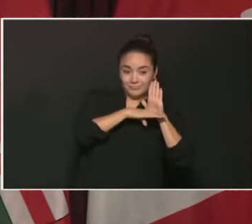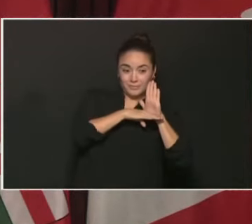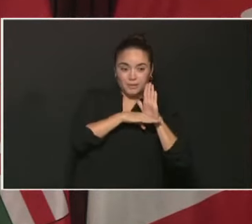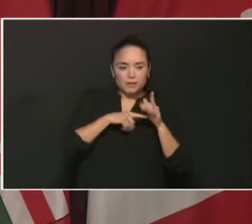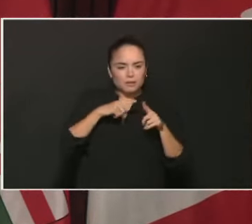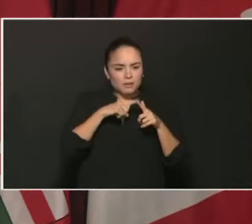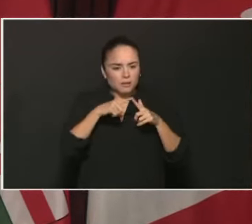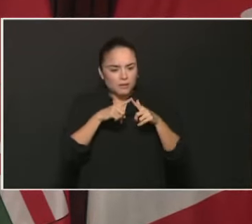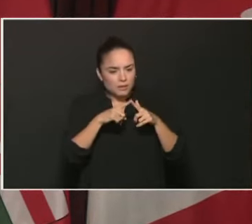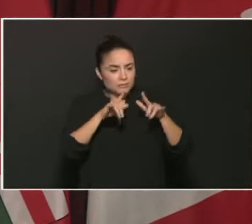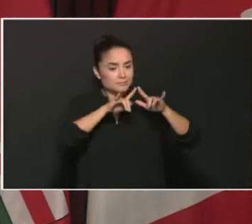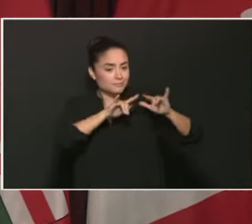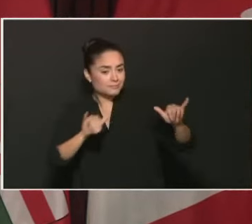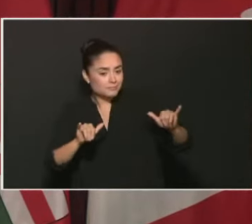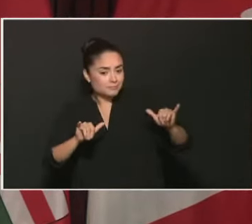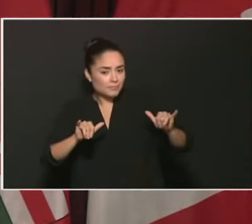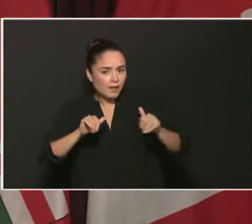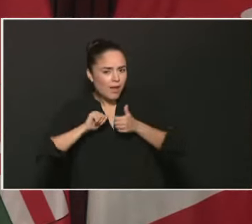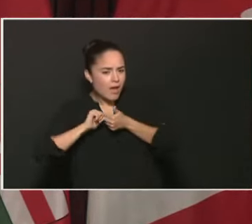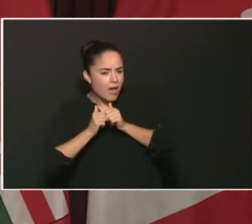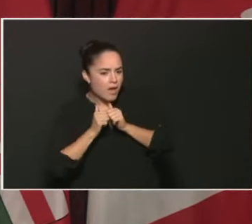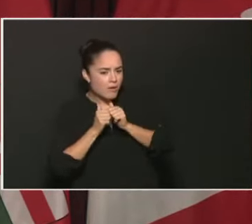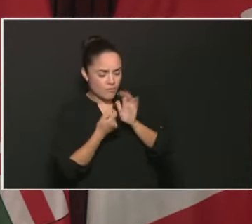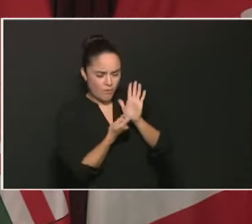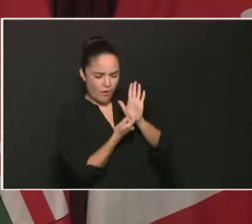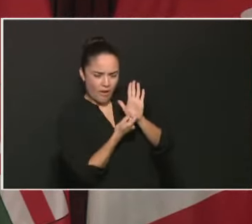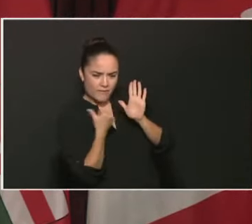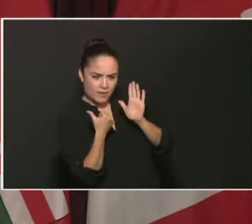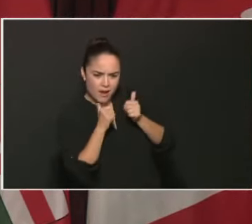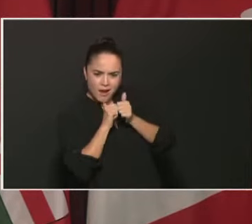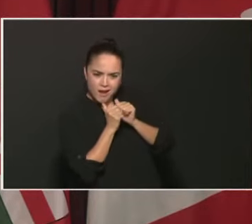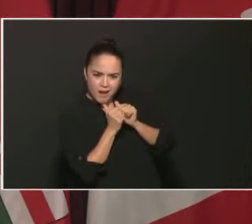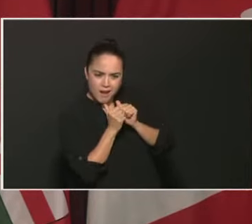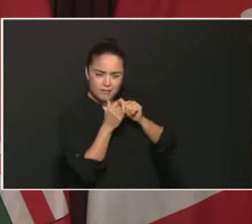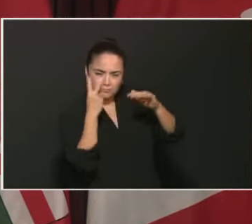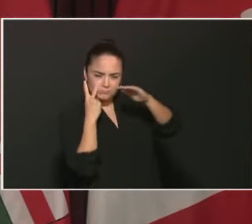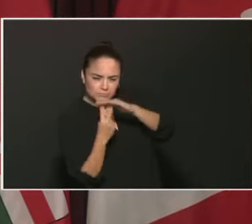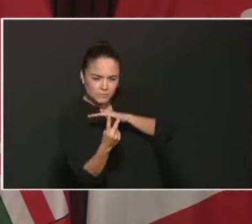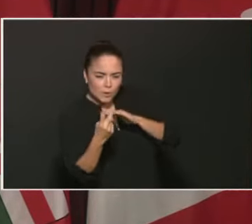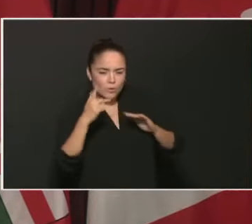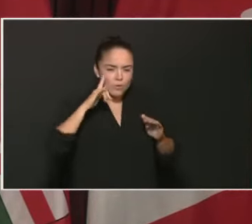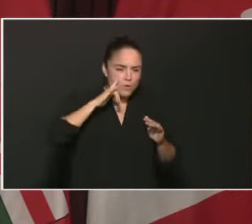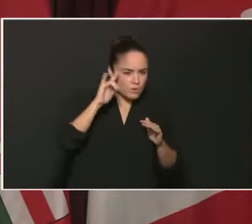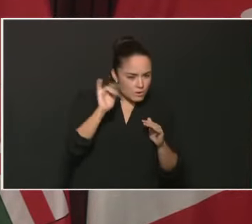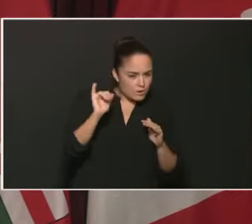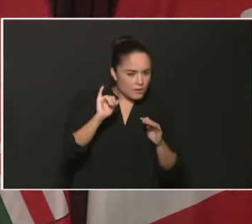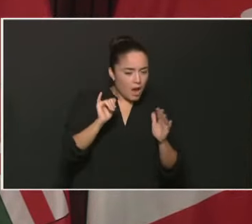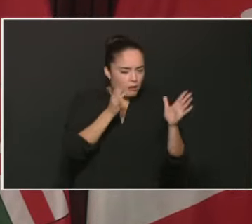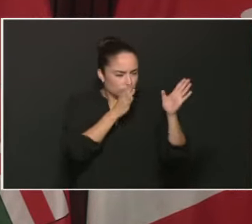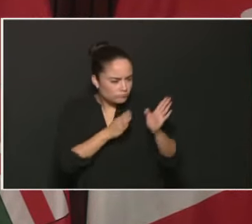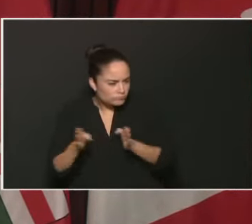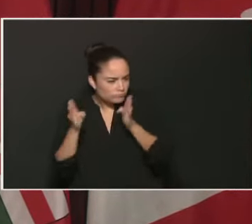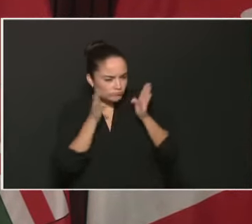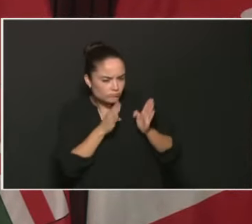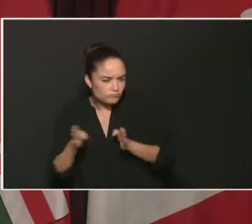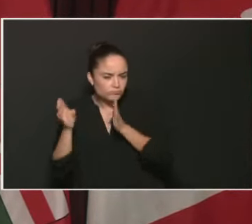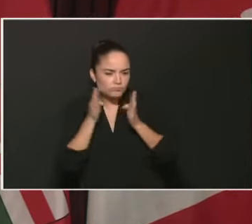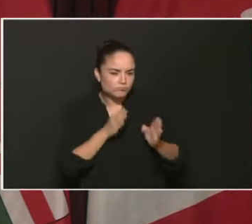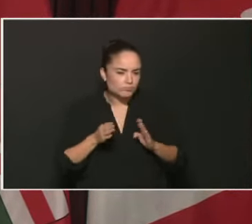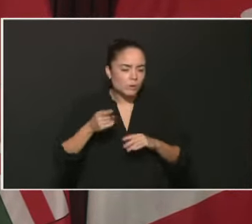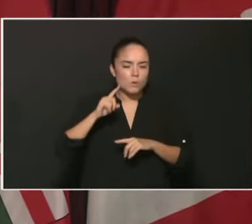imposed restrictions to any facility, we had always thoughts of opening and a